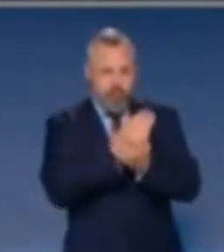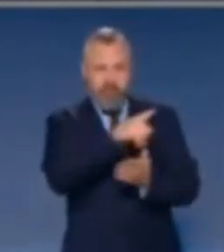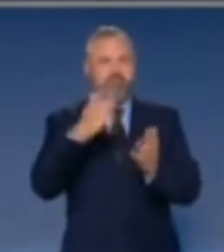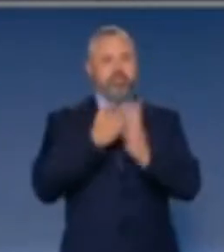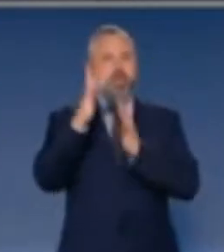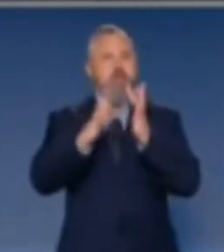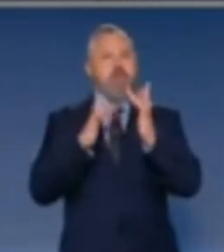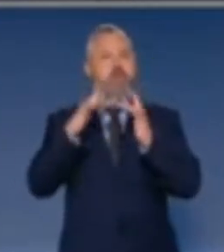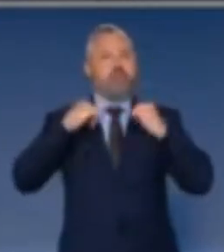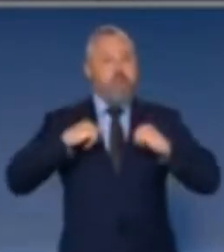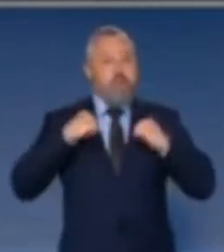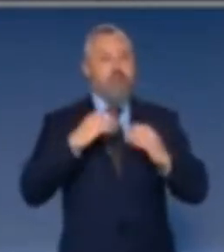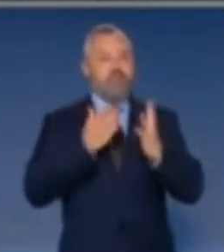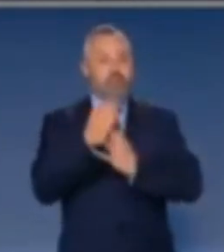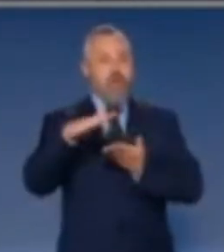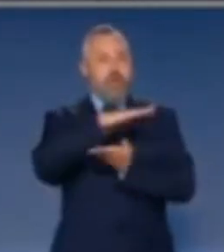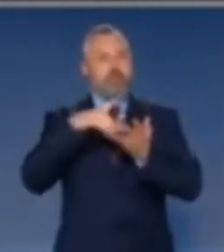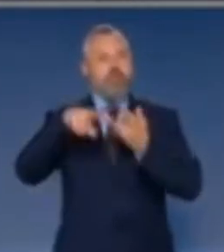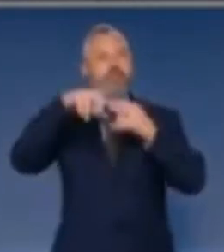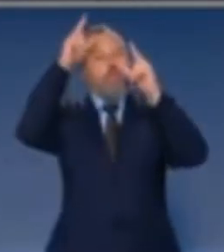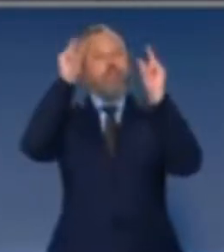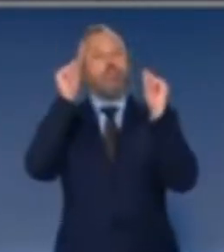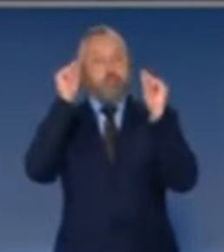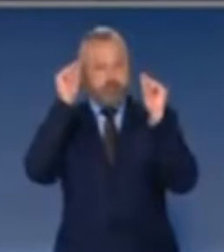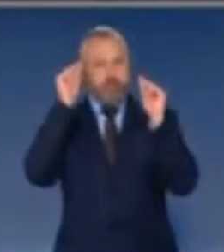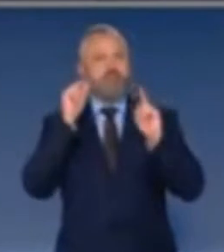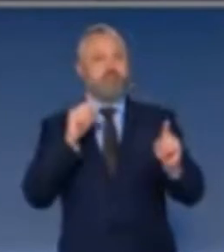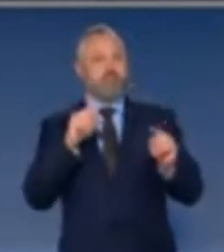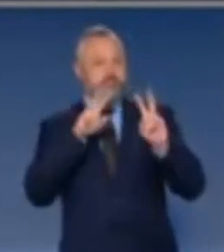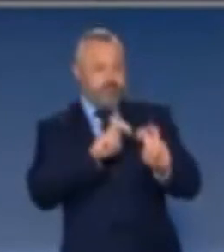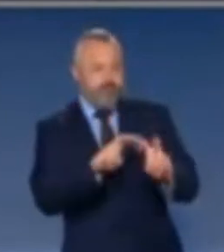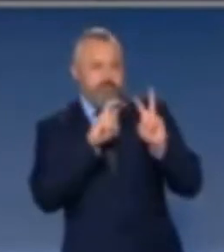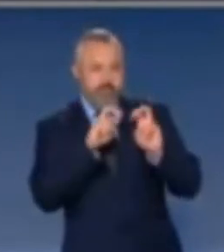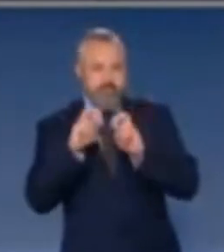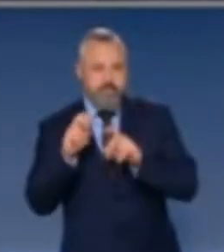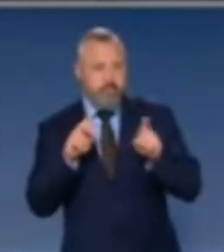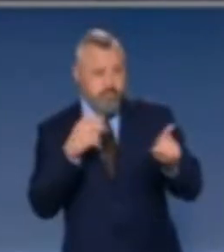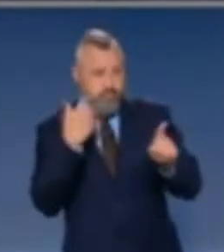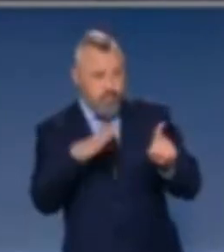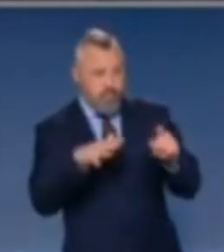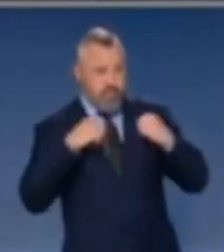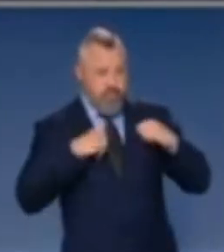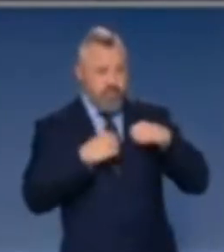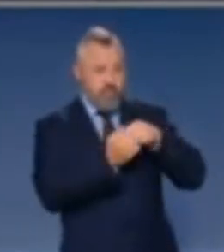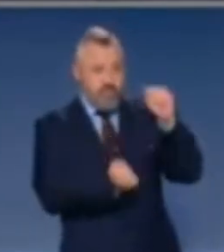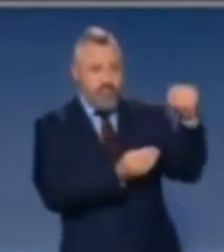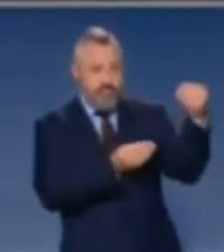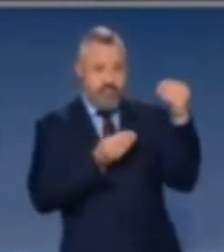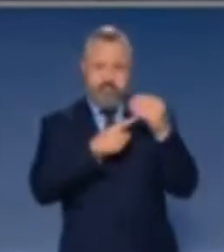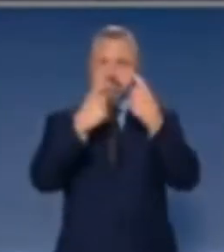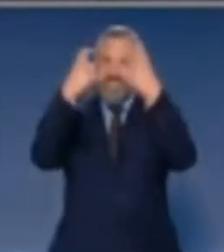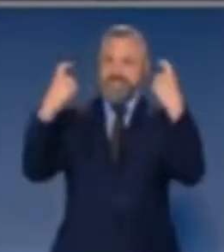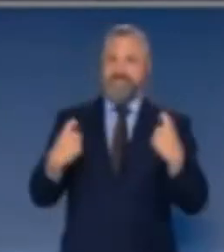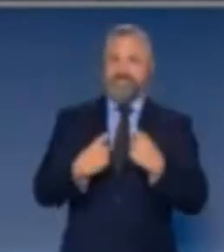and the company had also advised that it had cited copies of the successful certificate of completion of the course for each of the